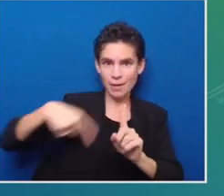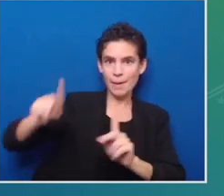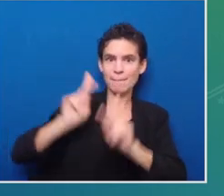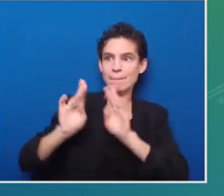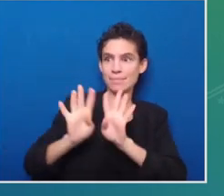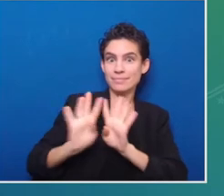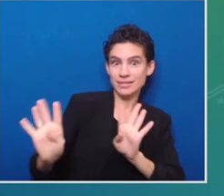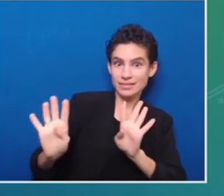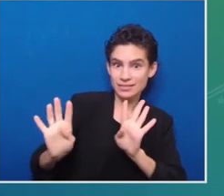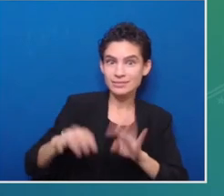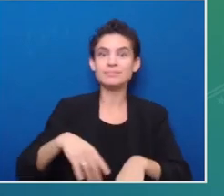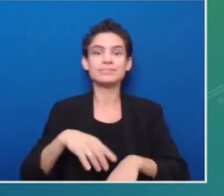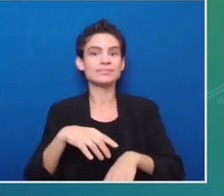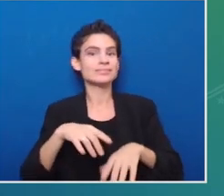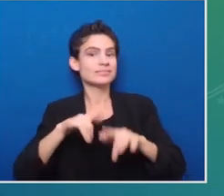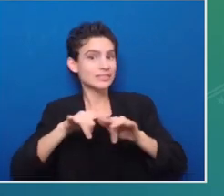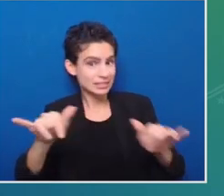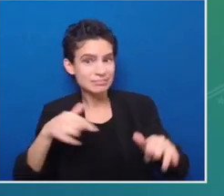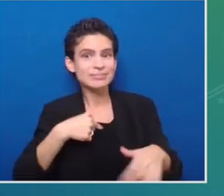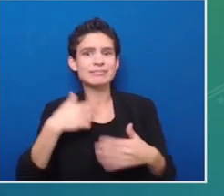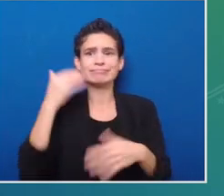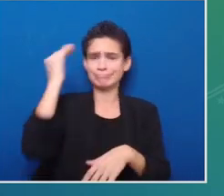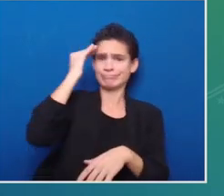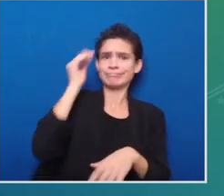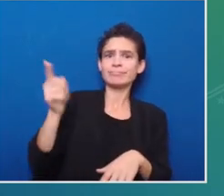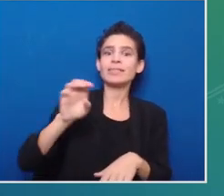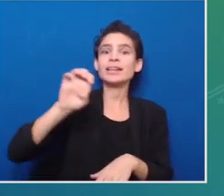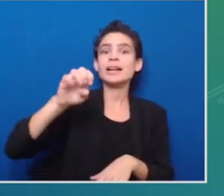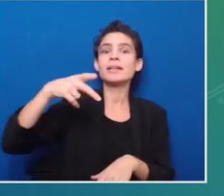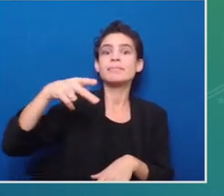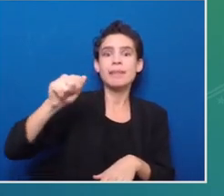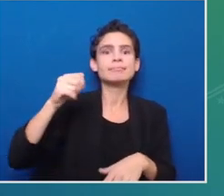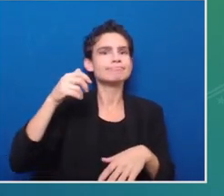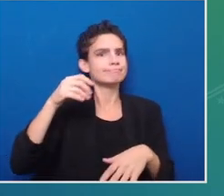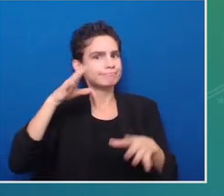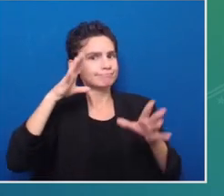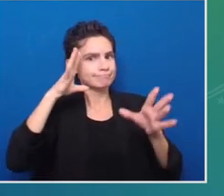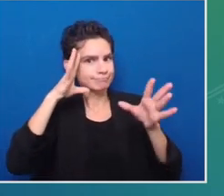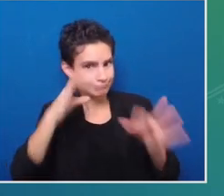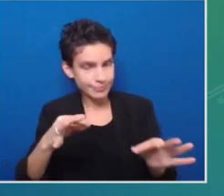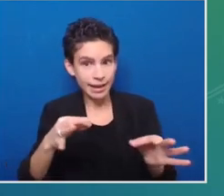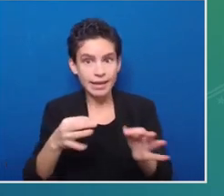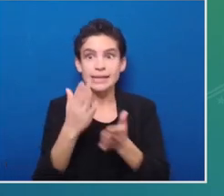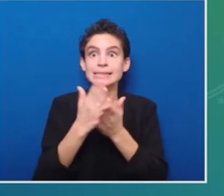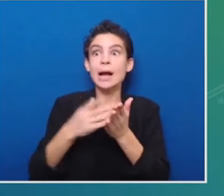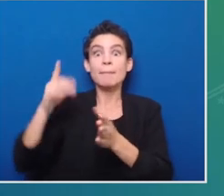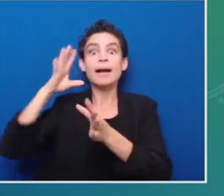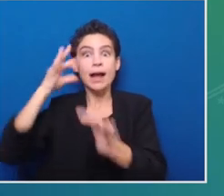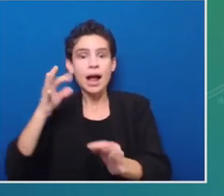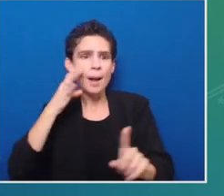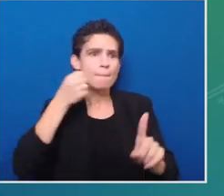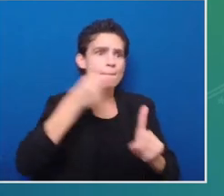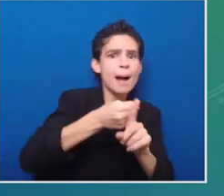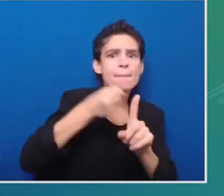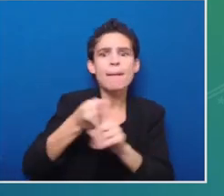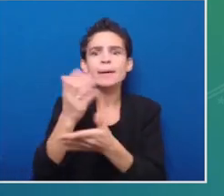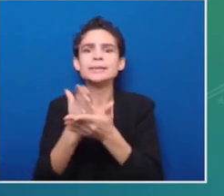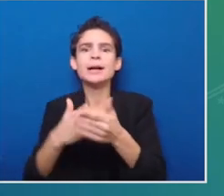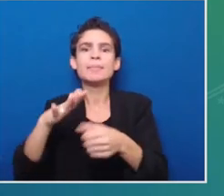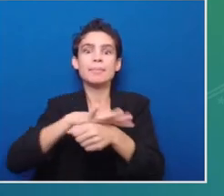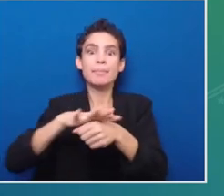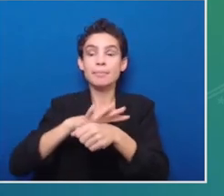state official, I understand how actions from EPA can help or hurt local efforts. We're